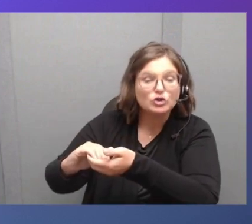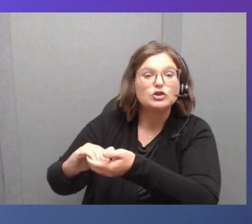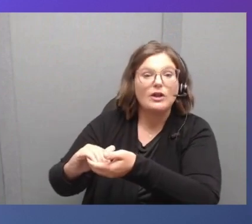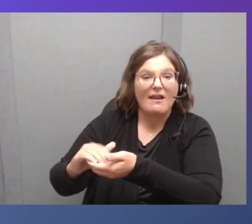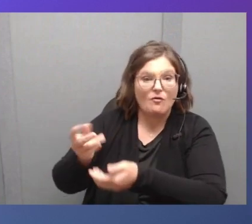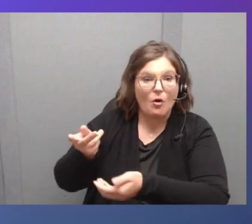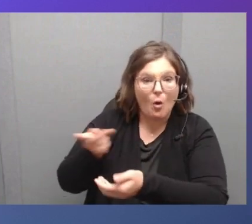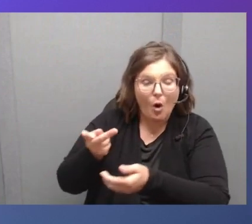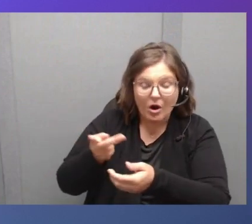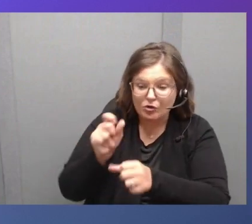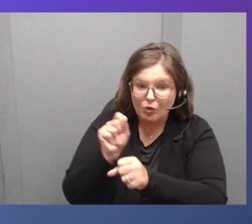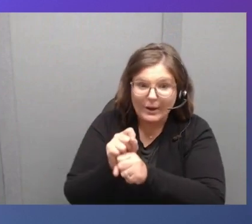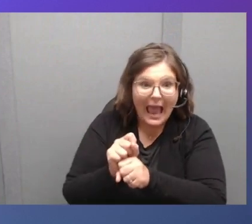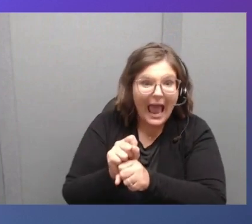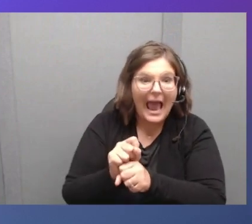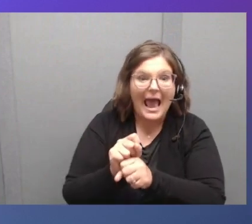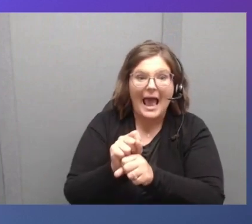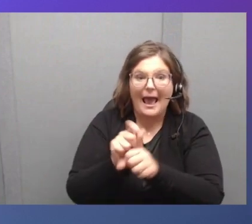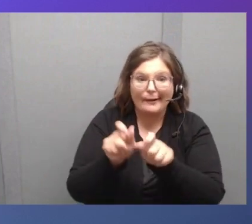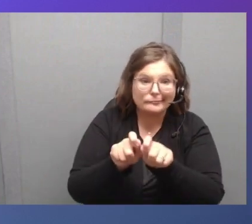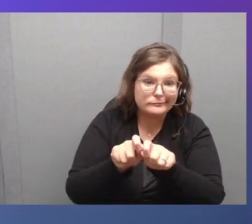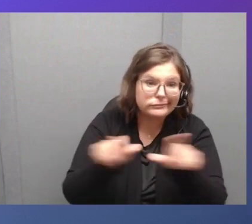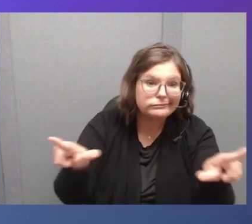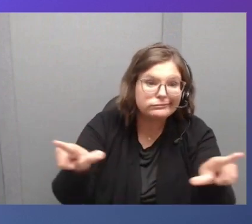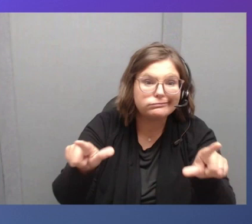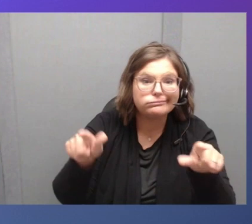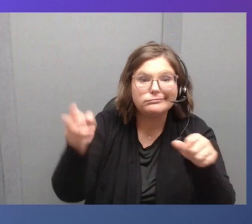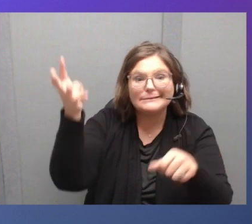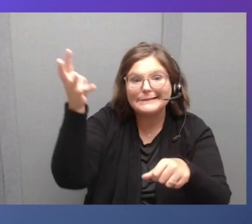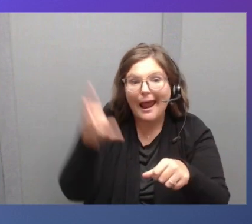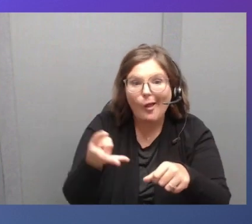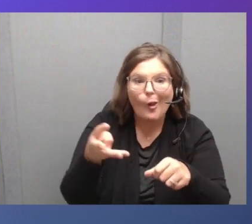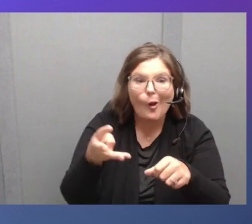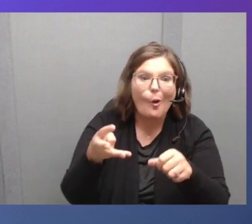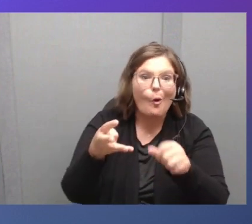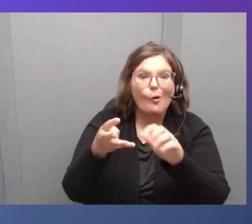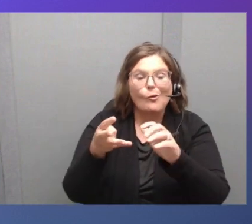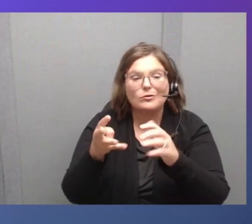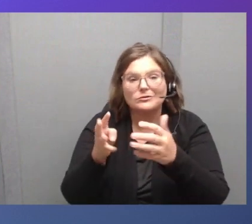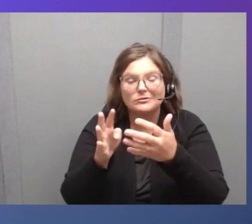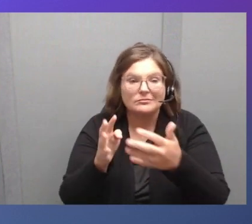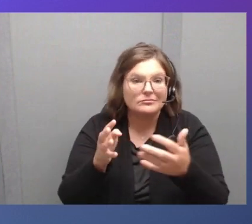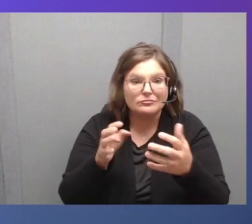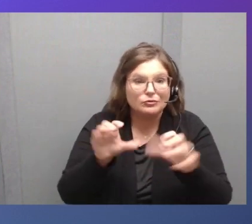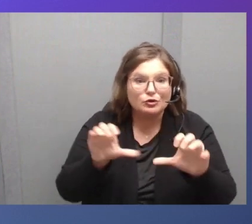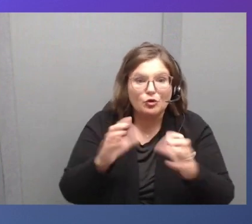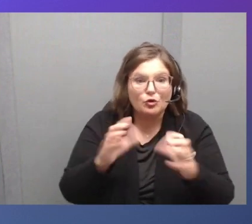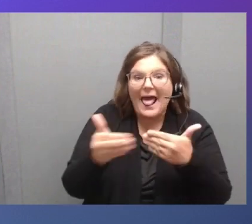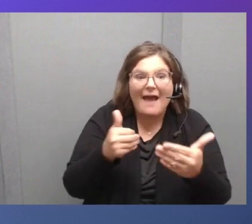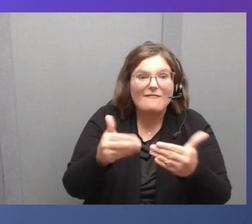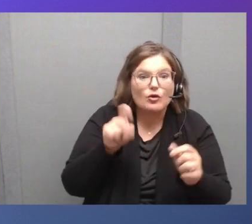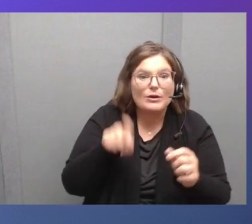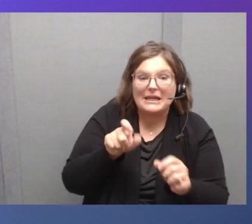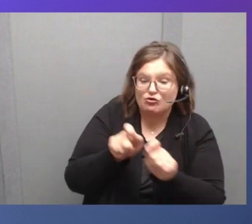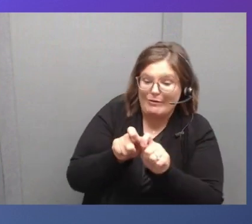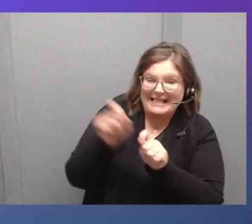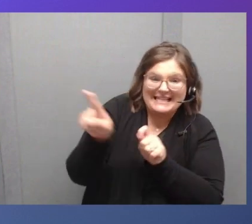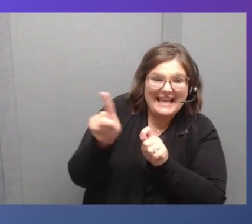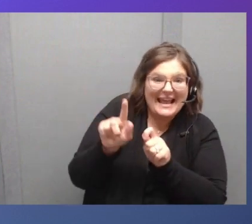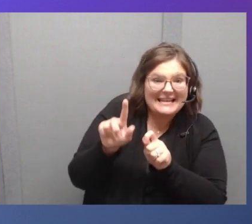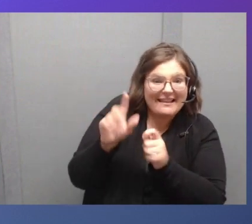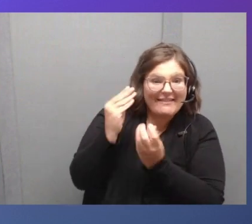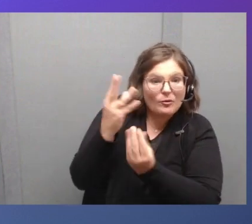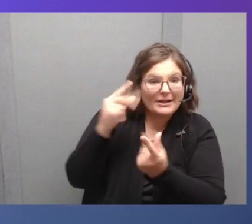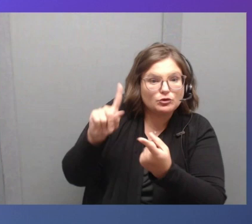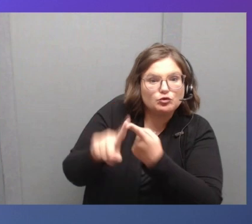for image captioning or image classification, some sort of computer vision, to get that data back to the cloud in a more reliable fashion, not just because the